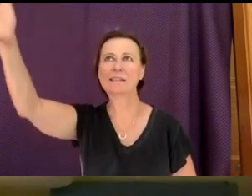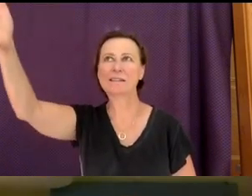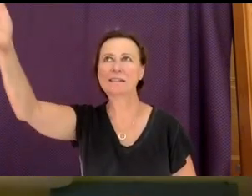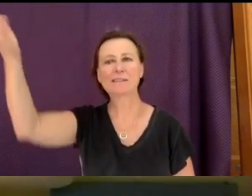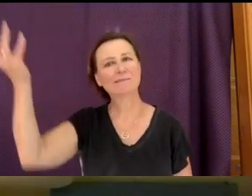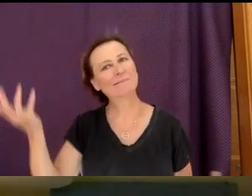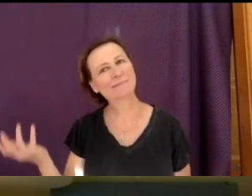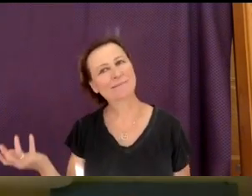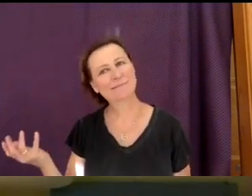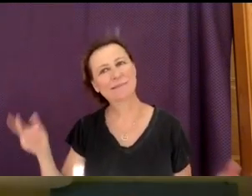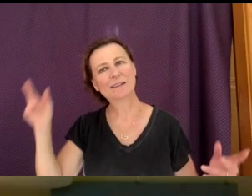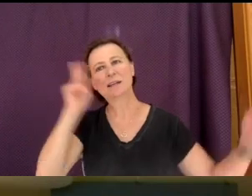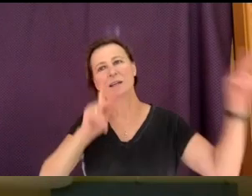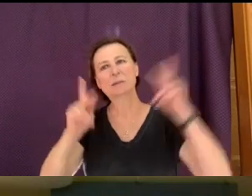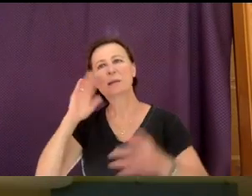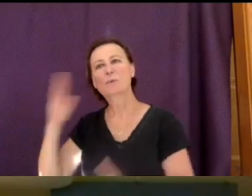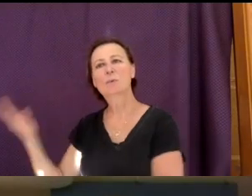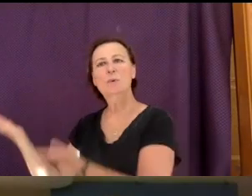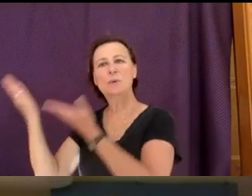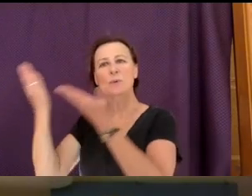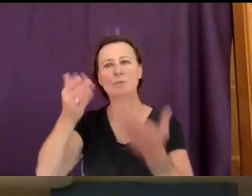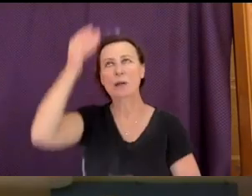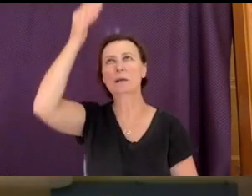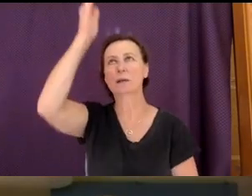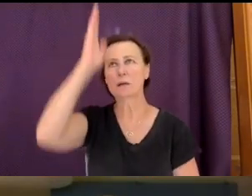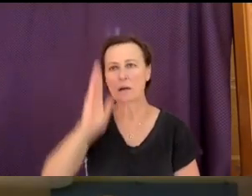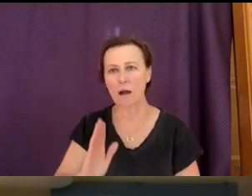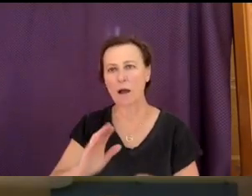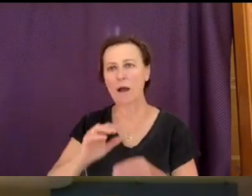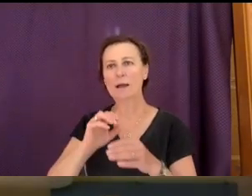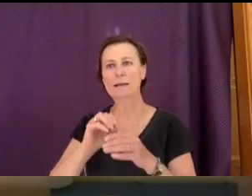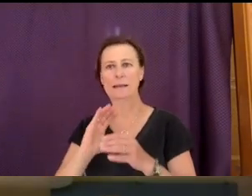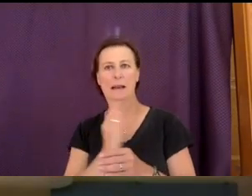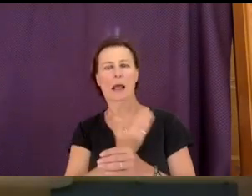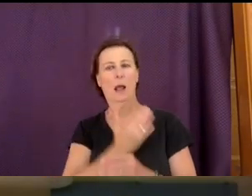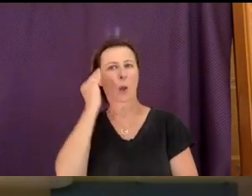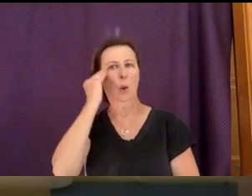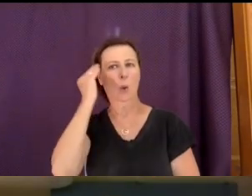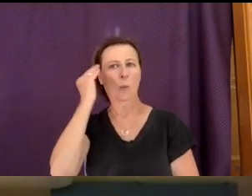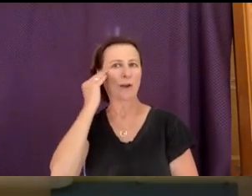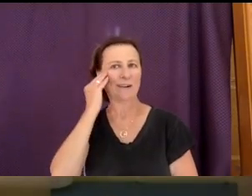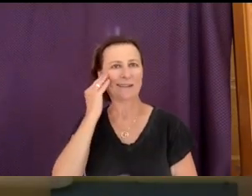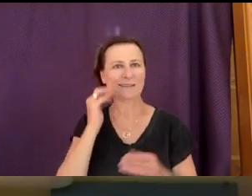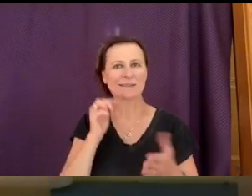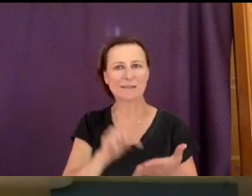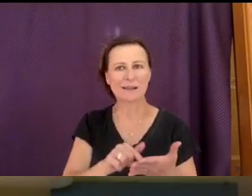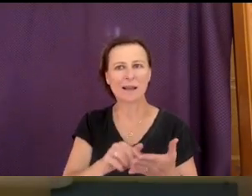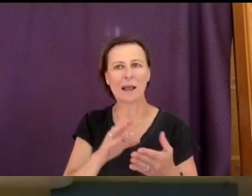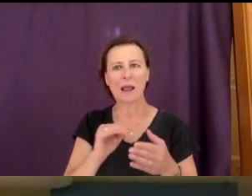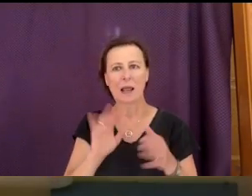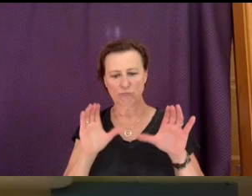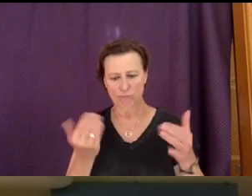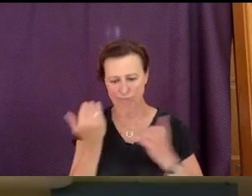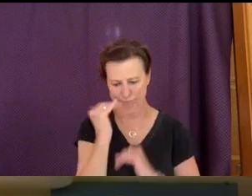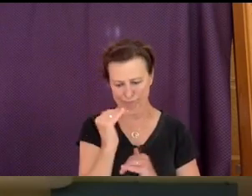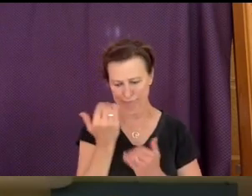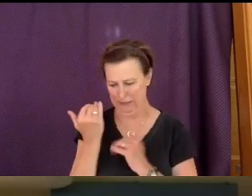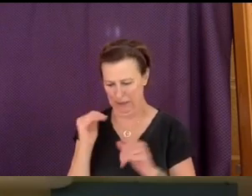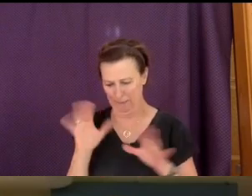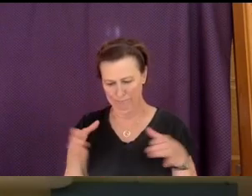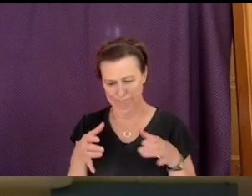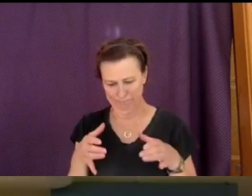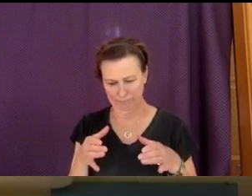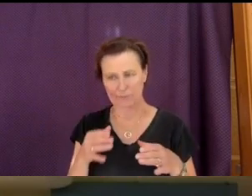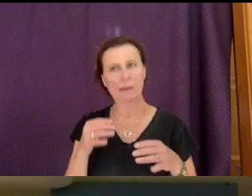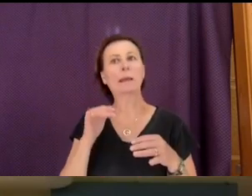People would bring God into the compass of a shopkeeper's understanding and confine him to those limits, lest he proceed to